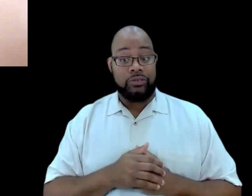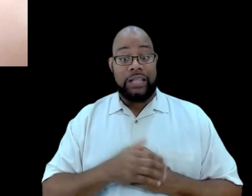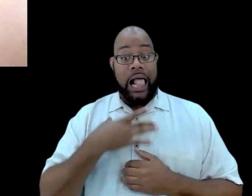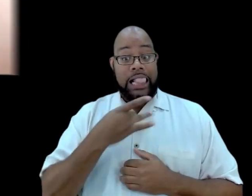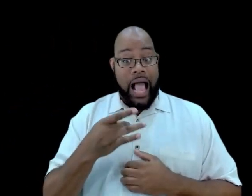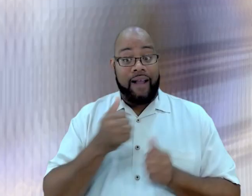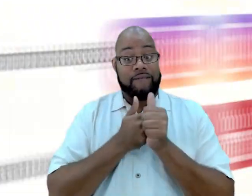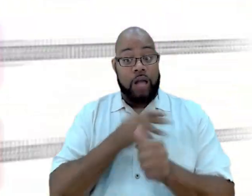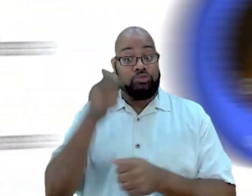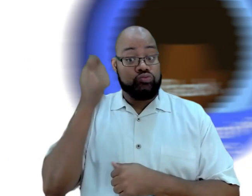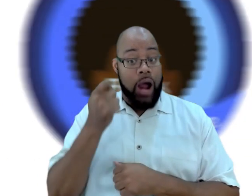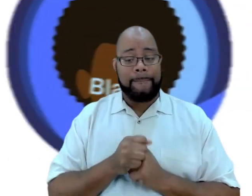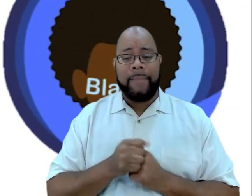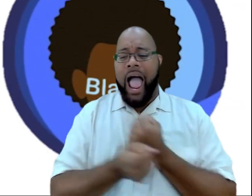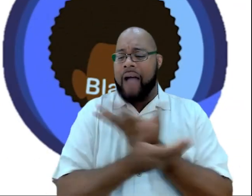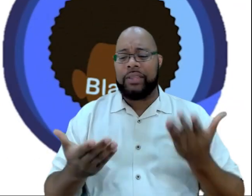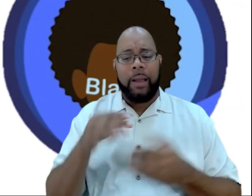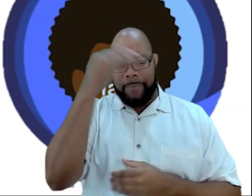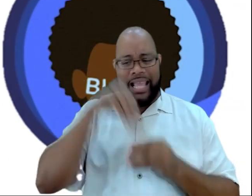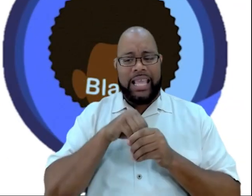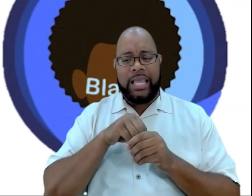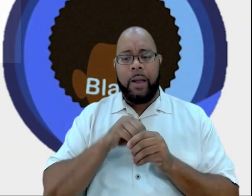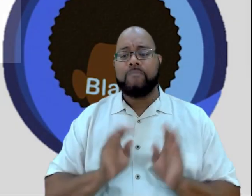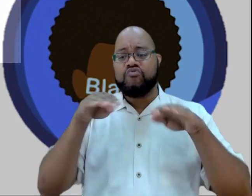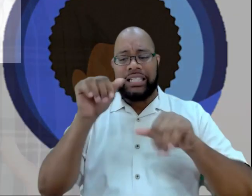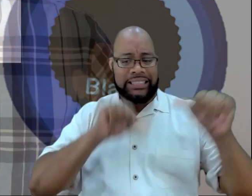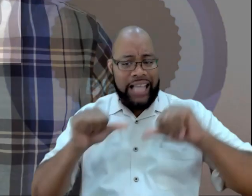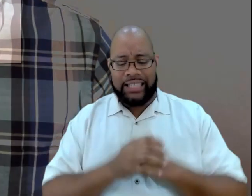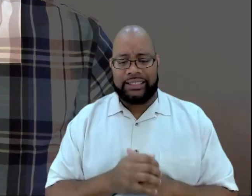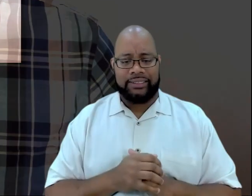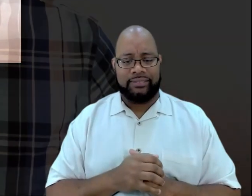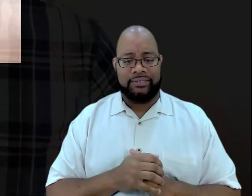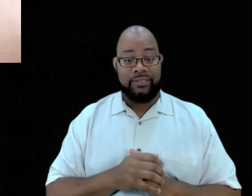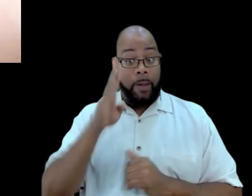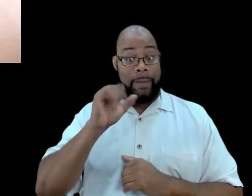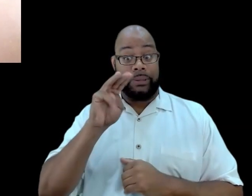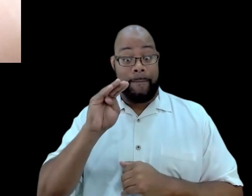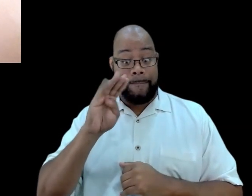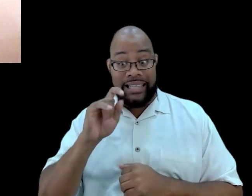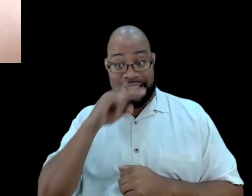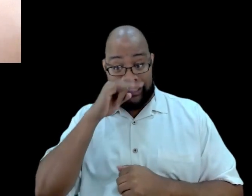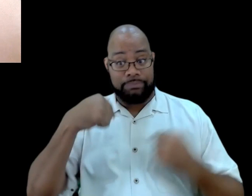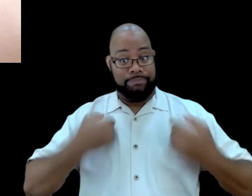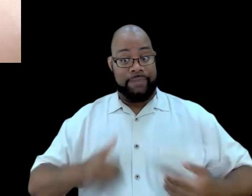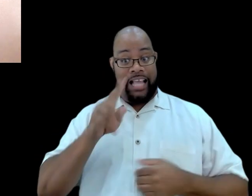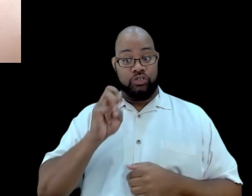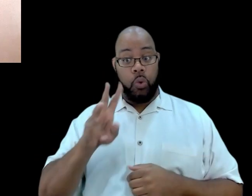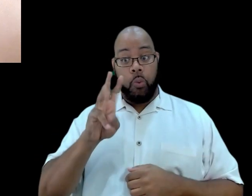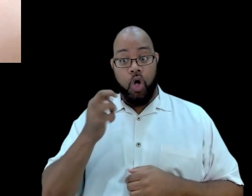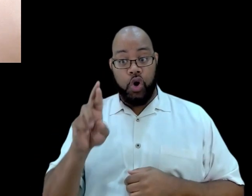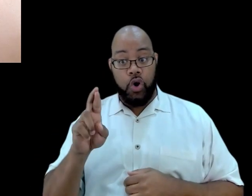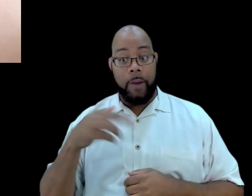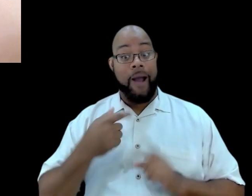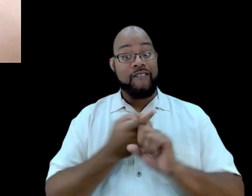Please don't forget to like, follow, and subscribe everything Black in Marine Science. For BIMS by its Kids, I